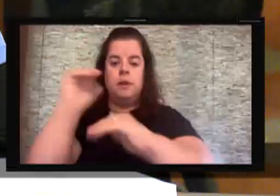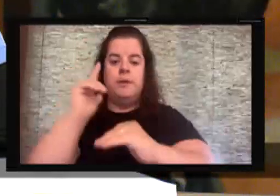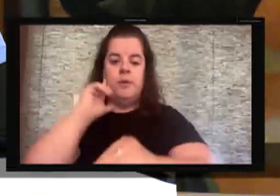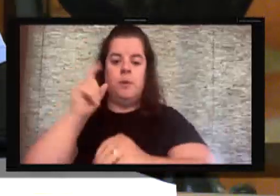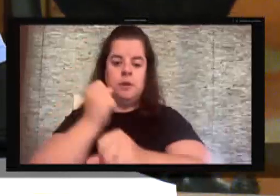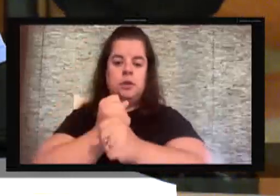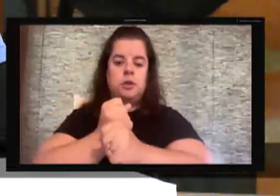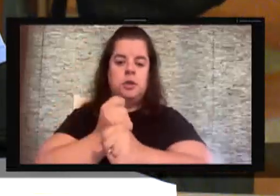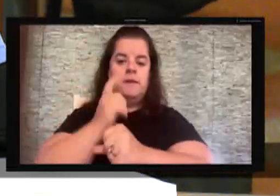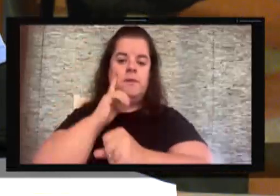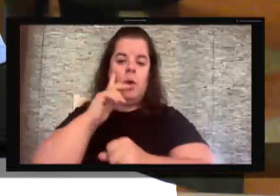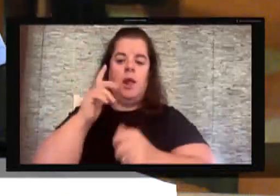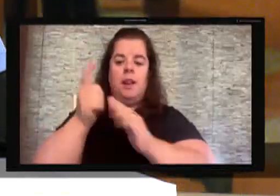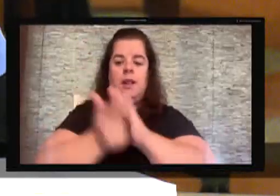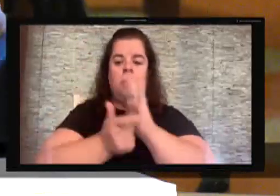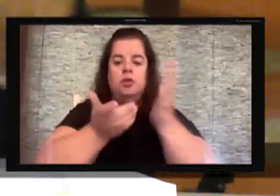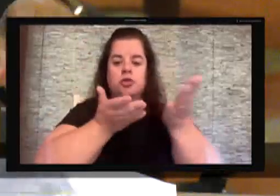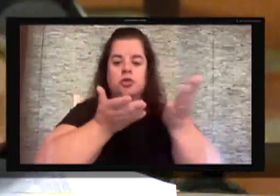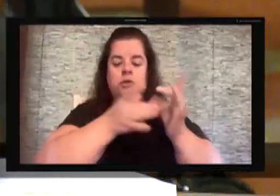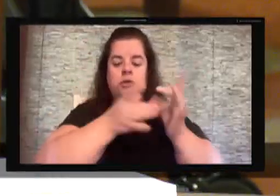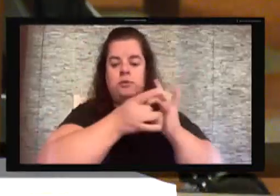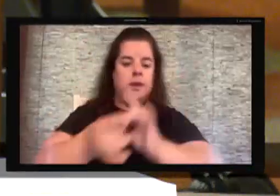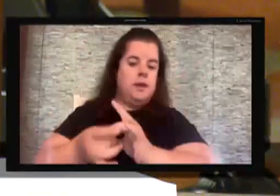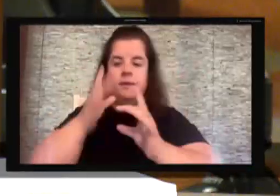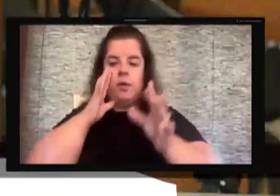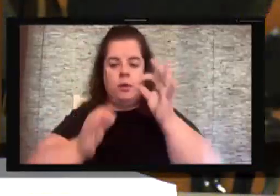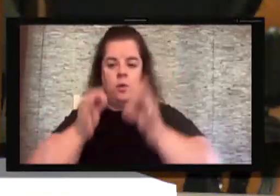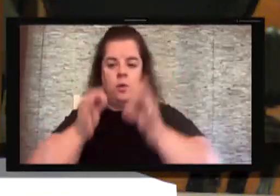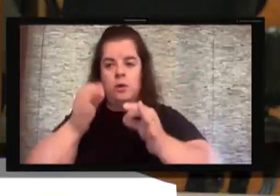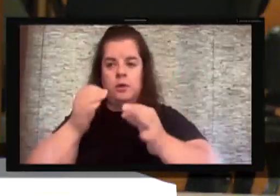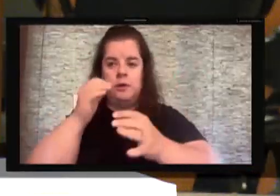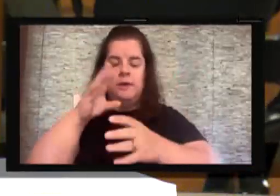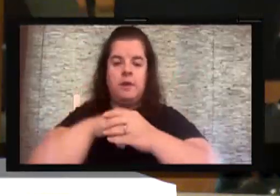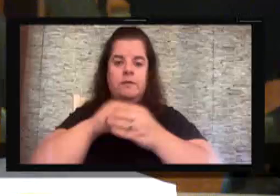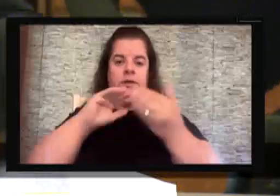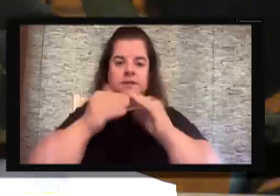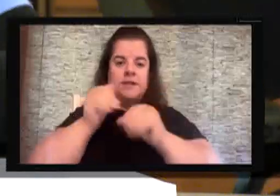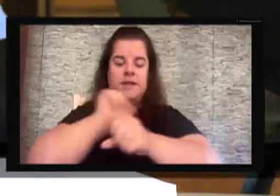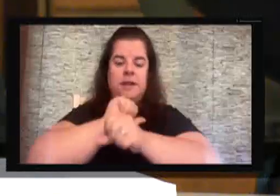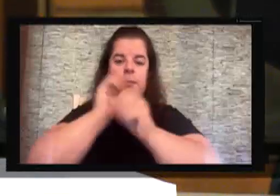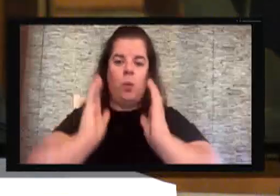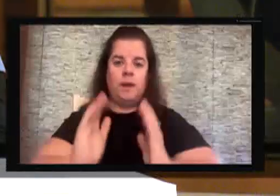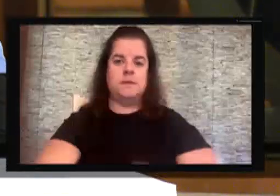legal services related to pending litigation involving city employees.